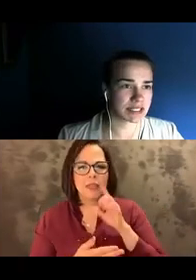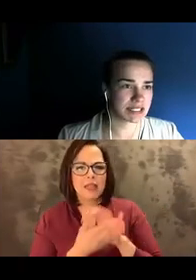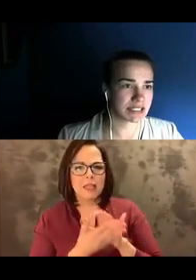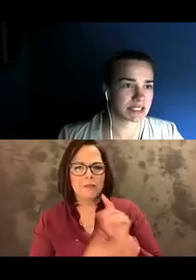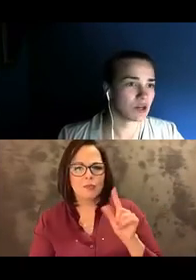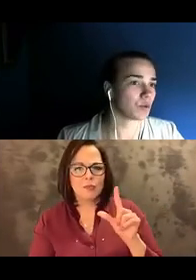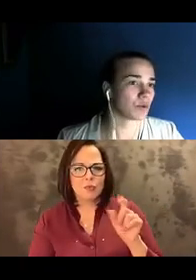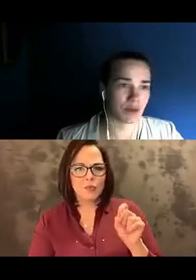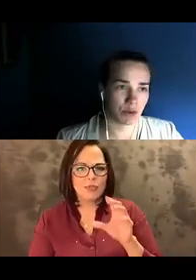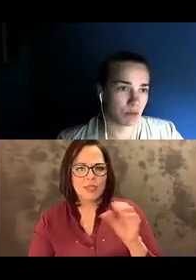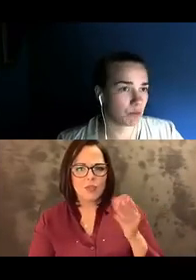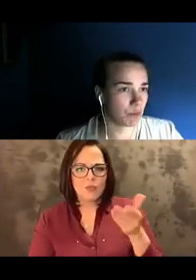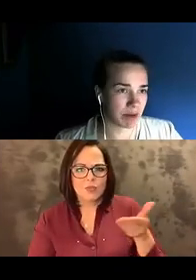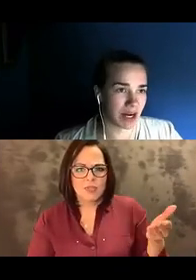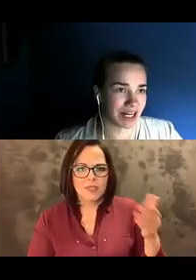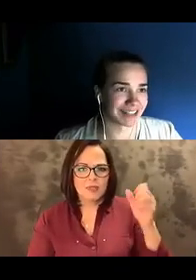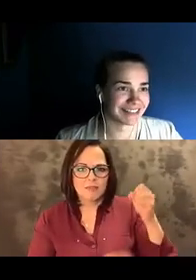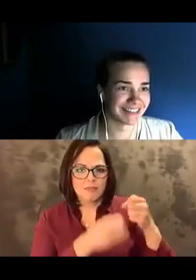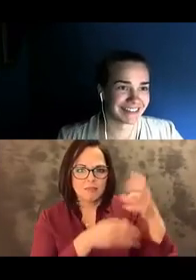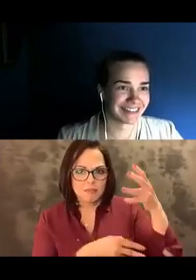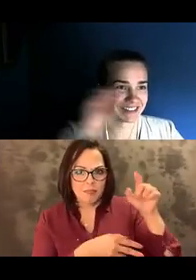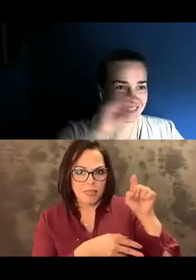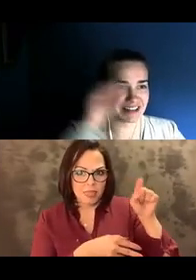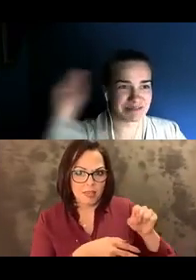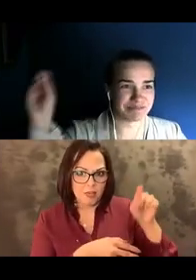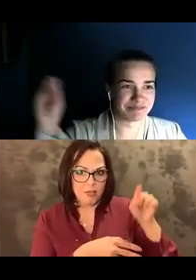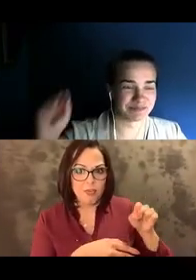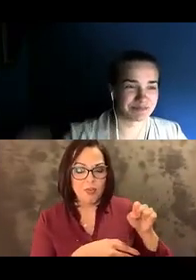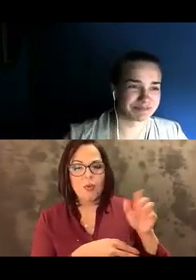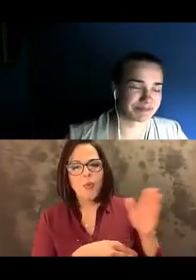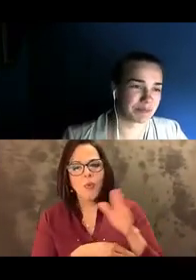and resources or the webinar